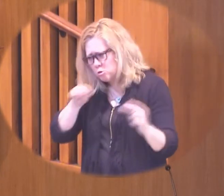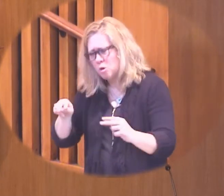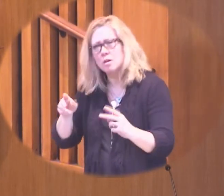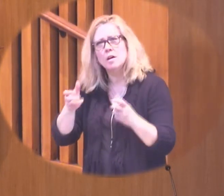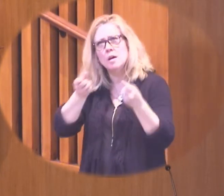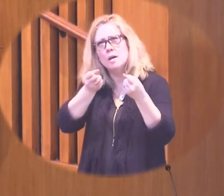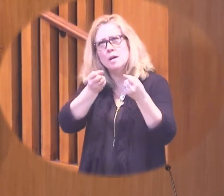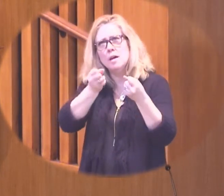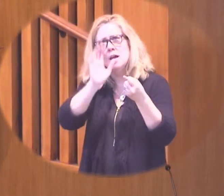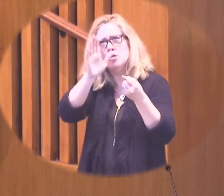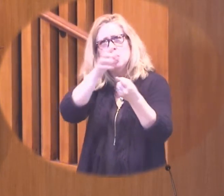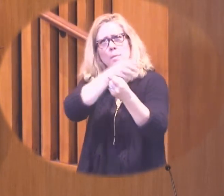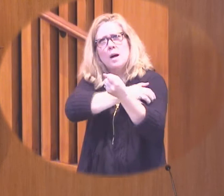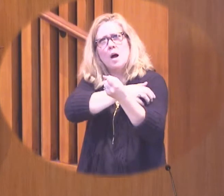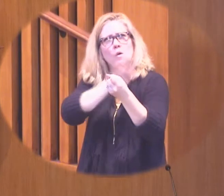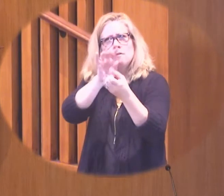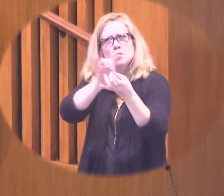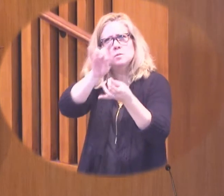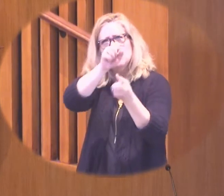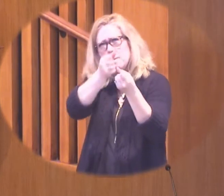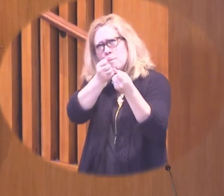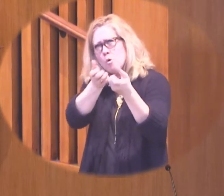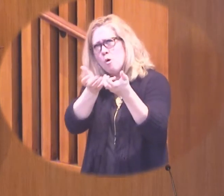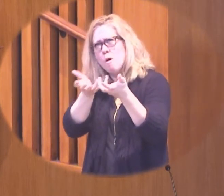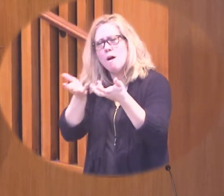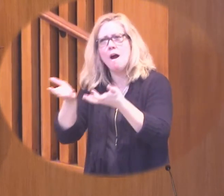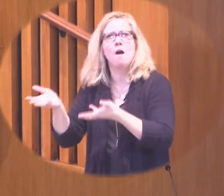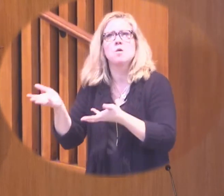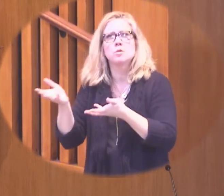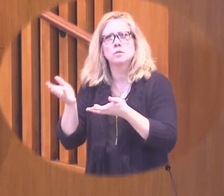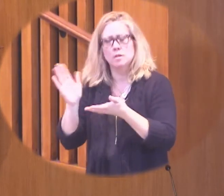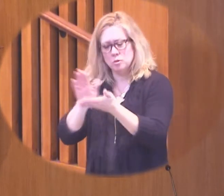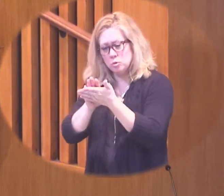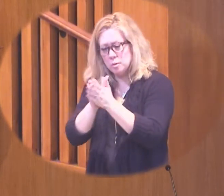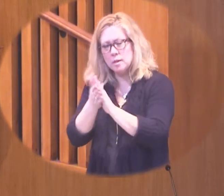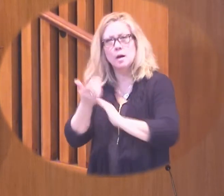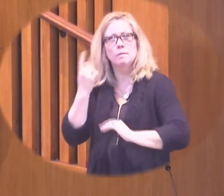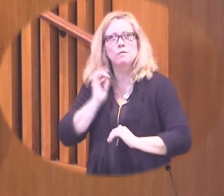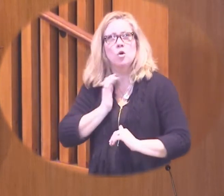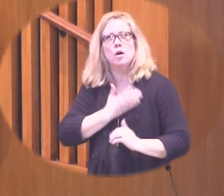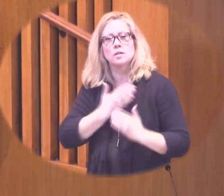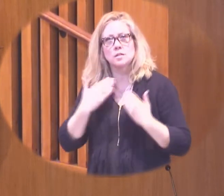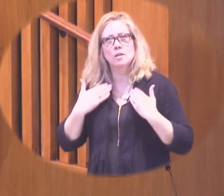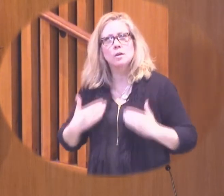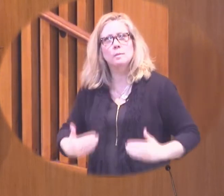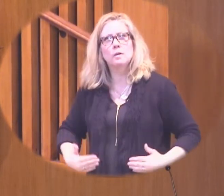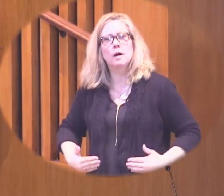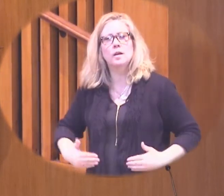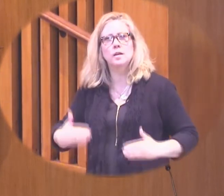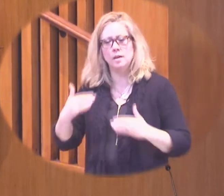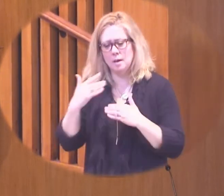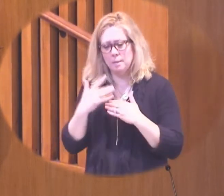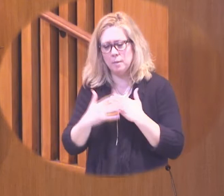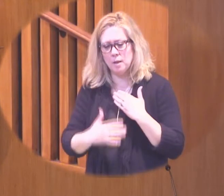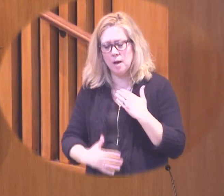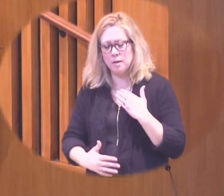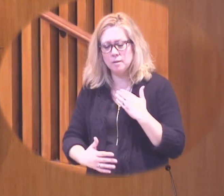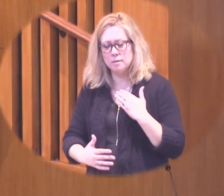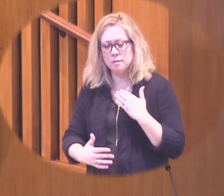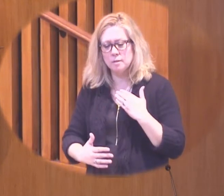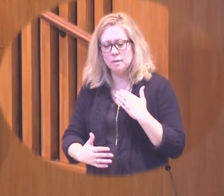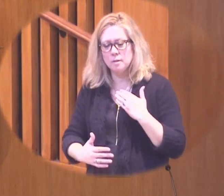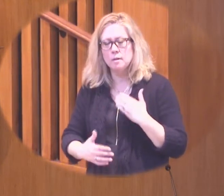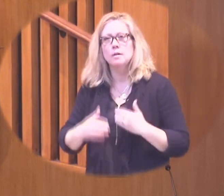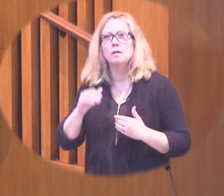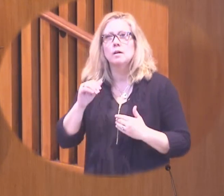upon them the power of your Spirit, that they may become the body and blood